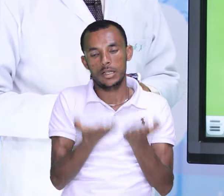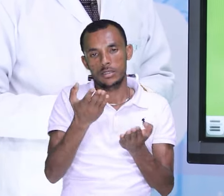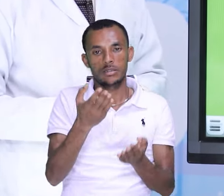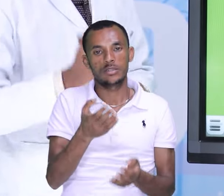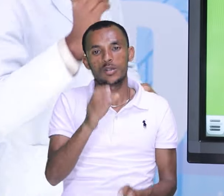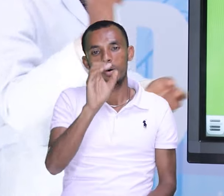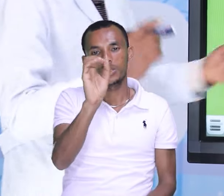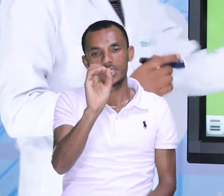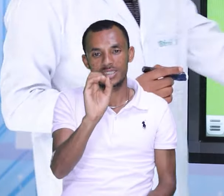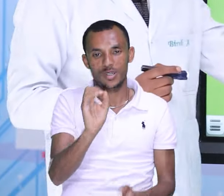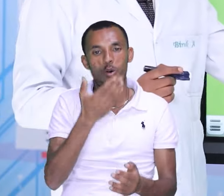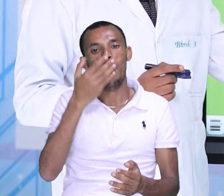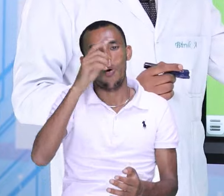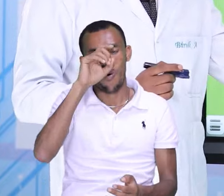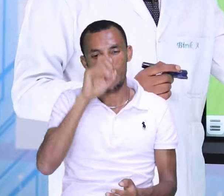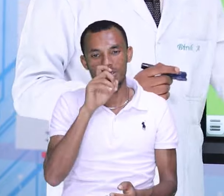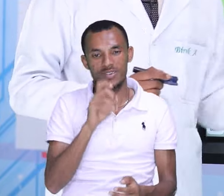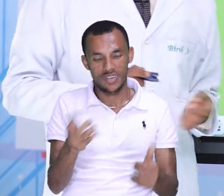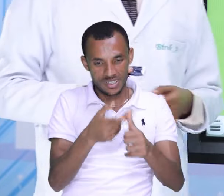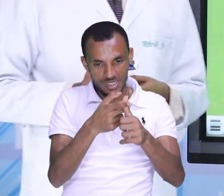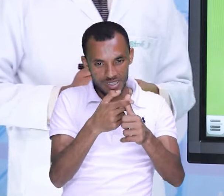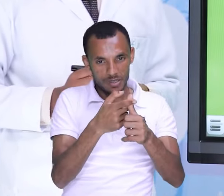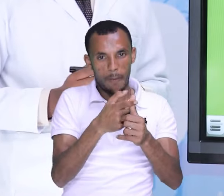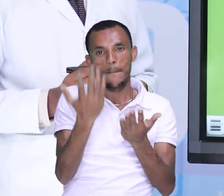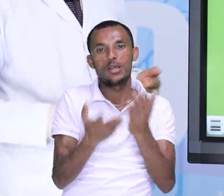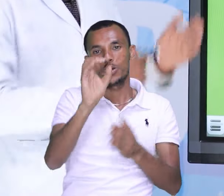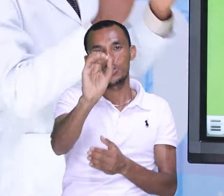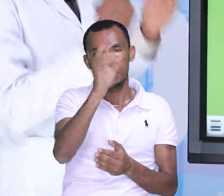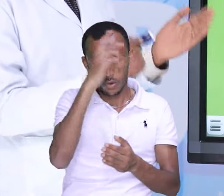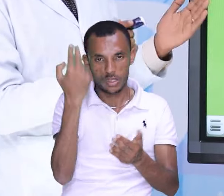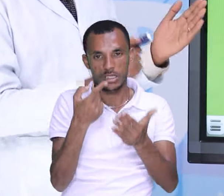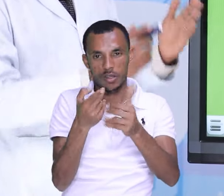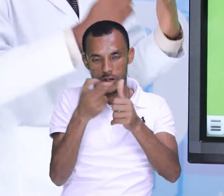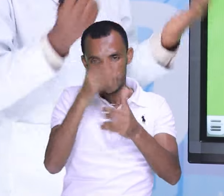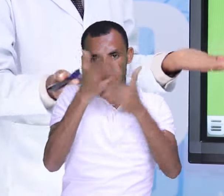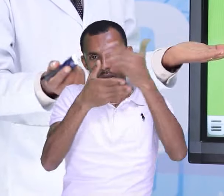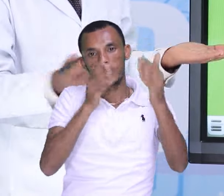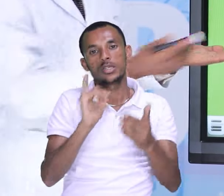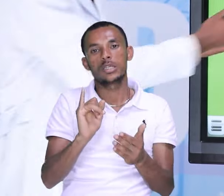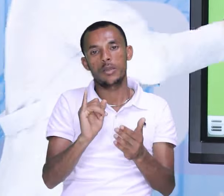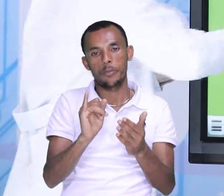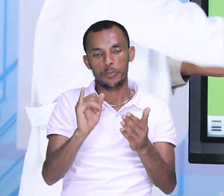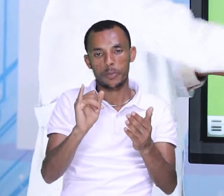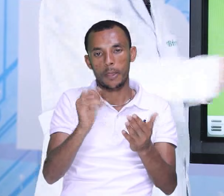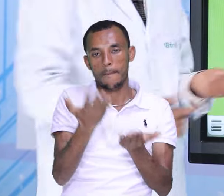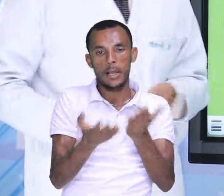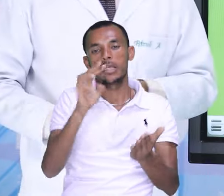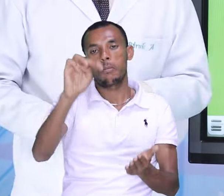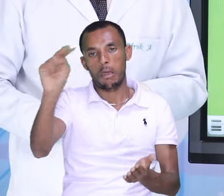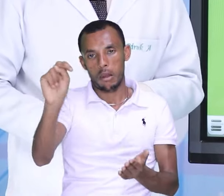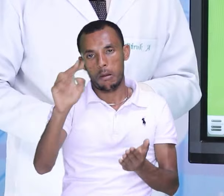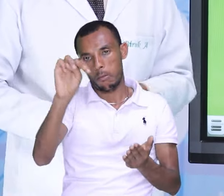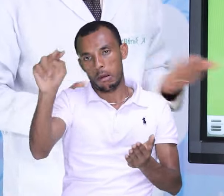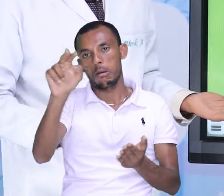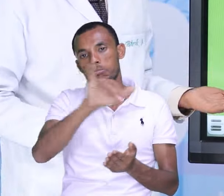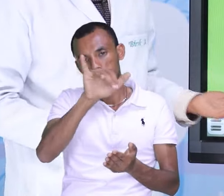Yes? Excellent, excellent. First, balance oxygen. Because the first step is balance manganese, but already manganese is